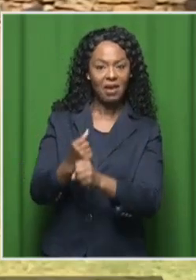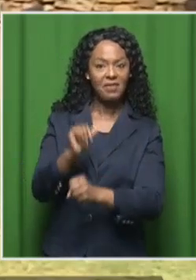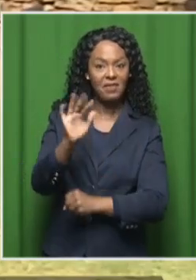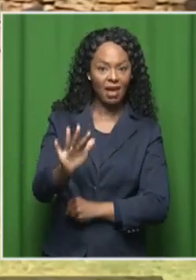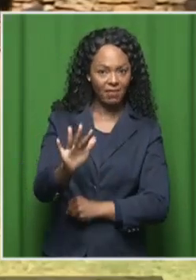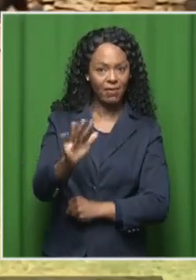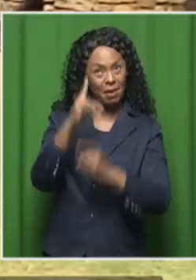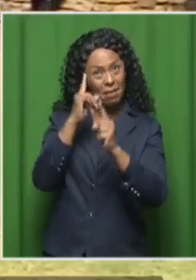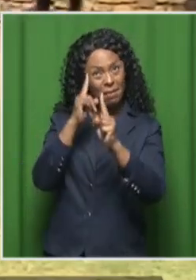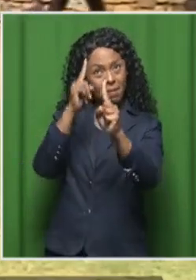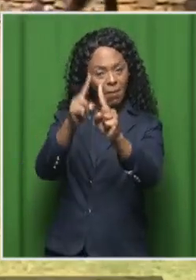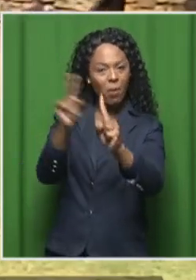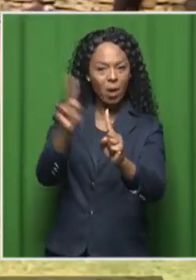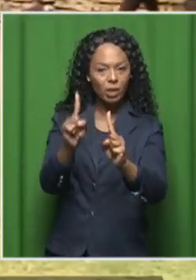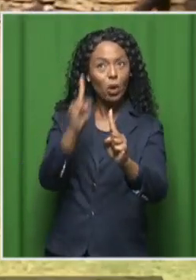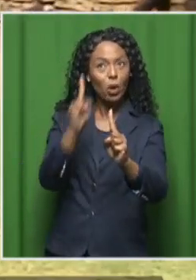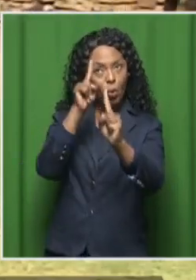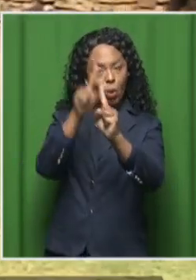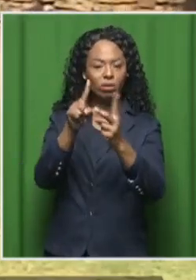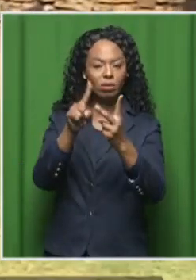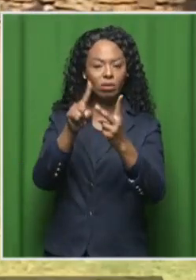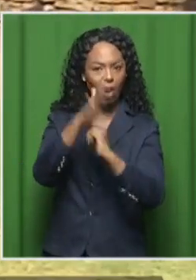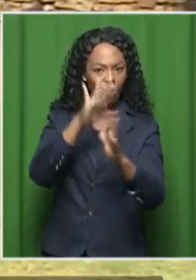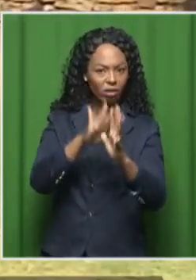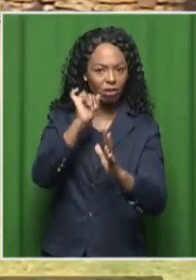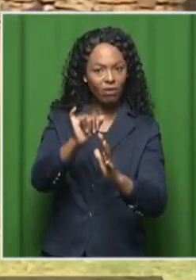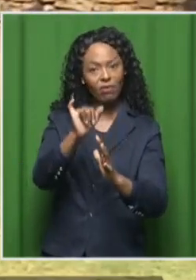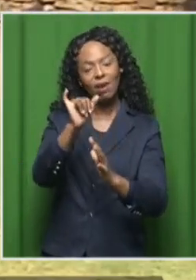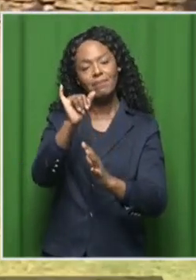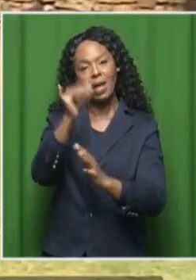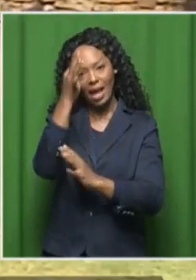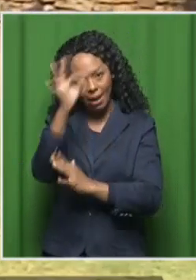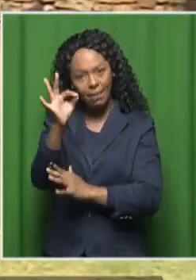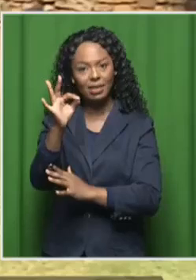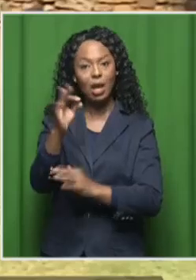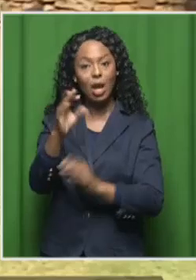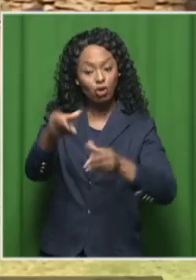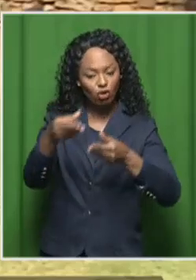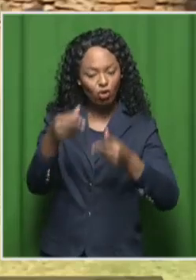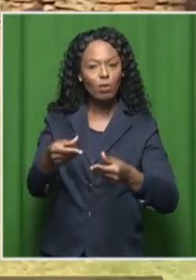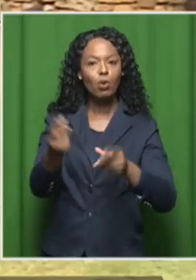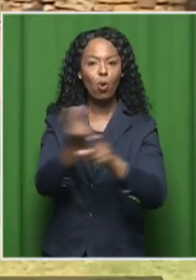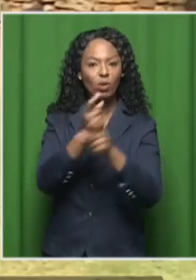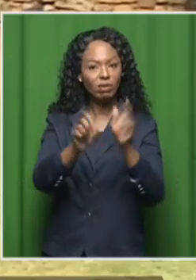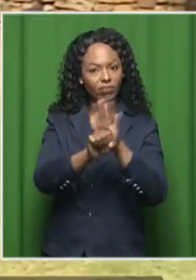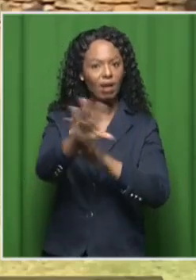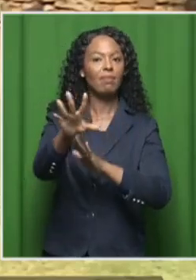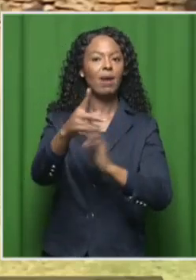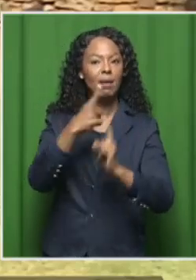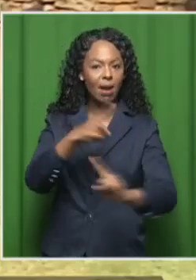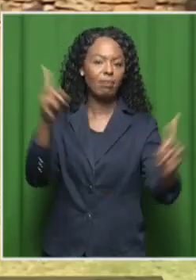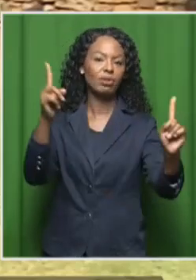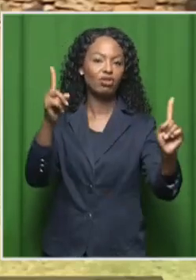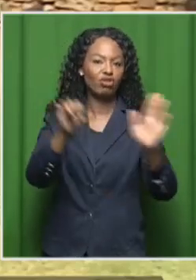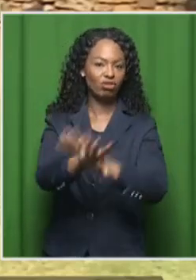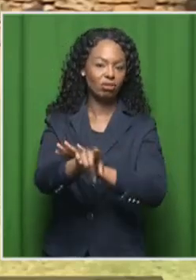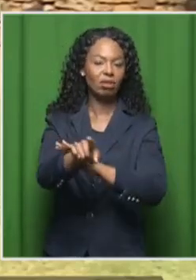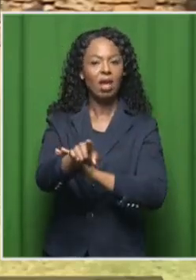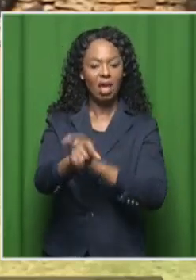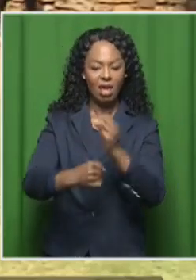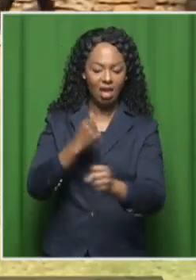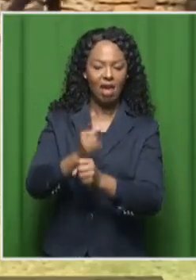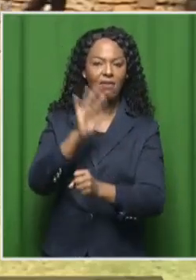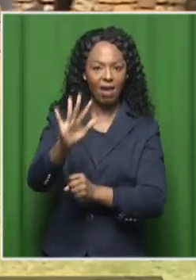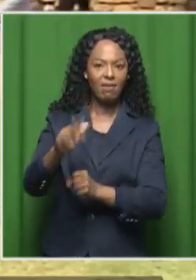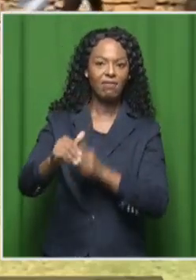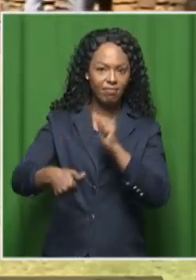goals and priorities of the government. This document is released every 5 years, outlining the goals that the government has to improve not only